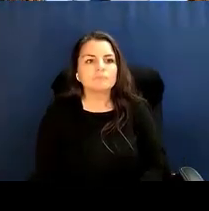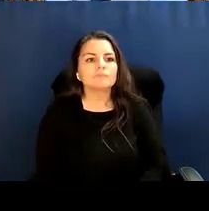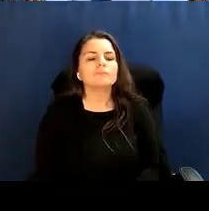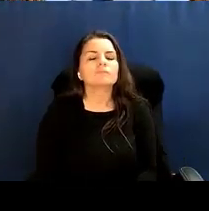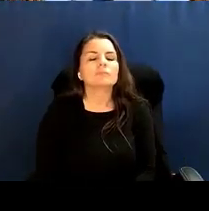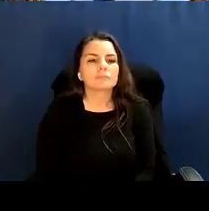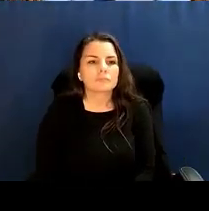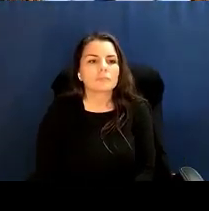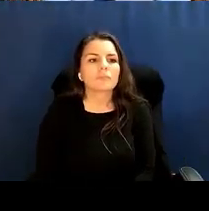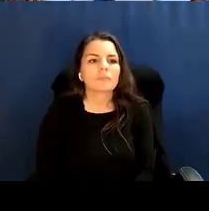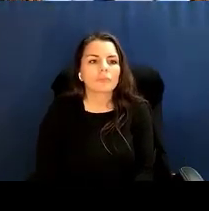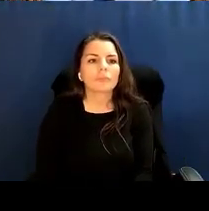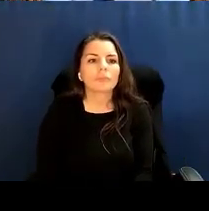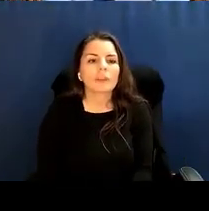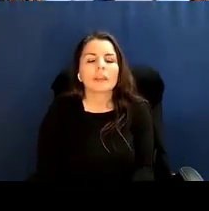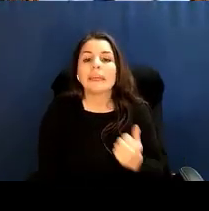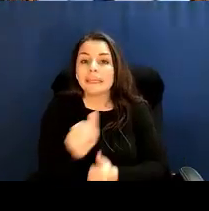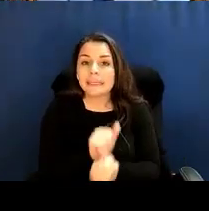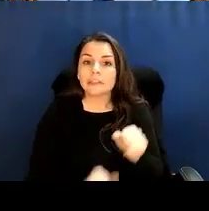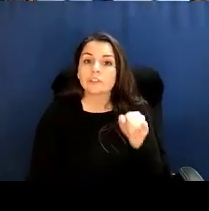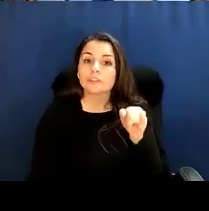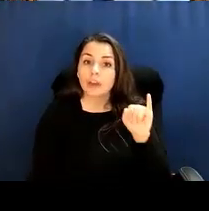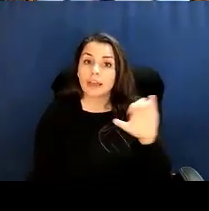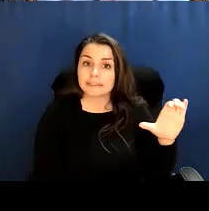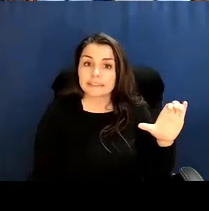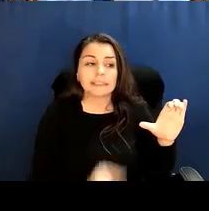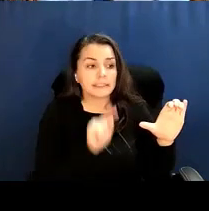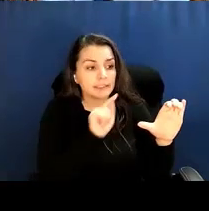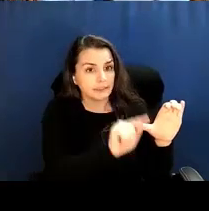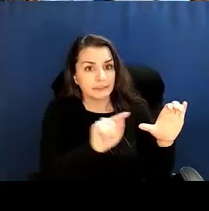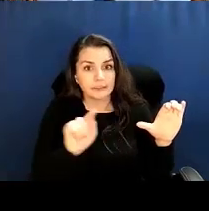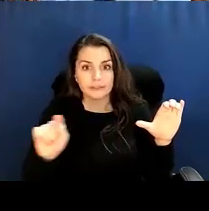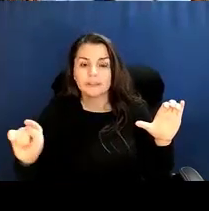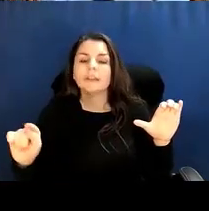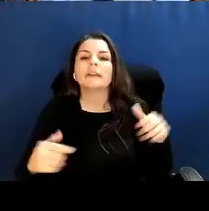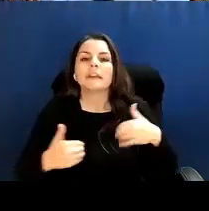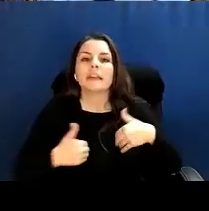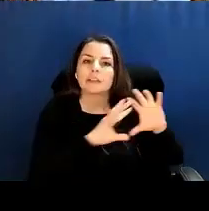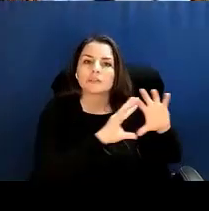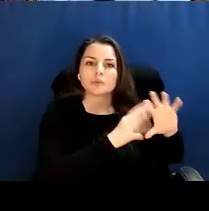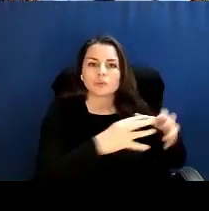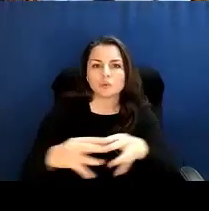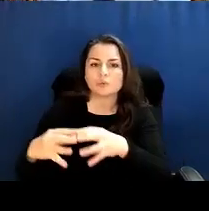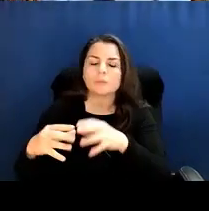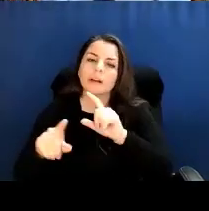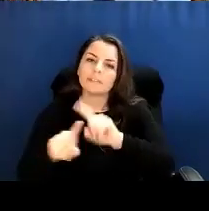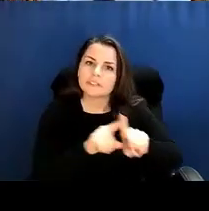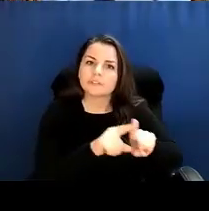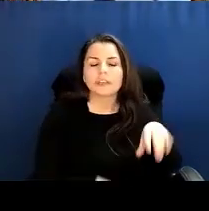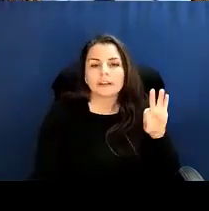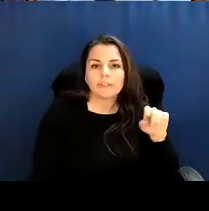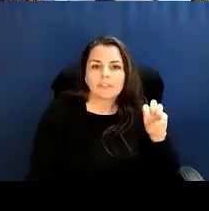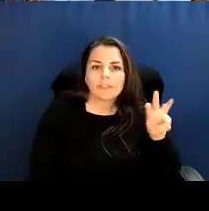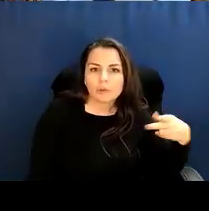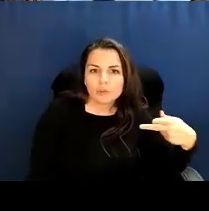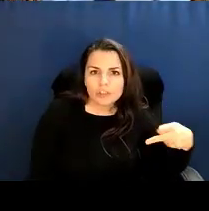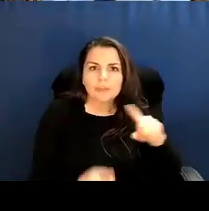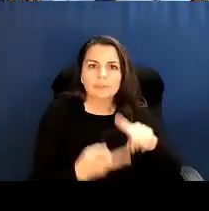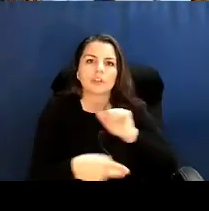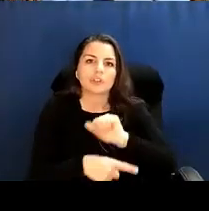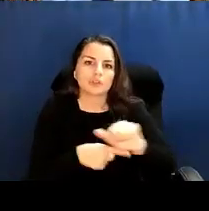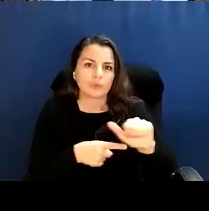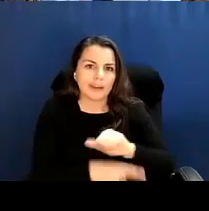Each of the NIH institutes has a group of fellowships and training grants that they provide support for, but